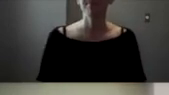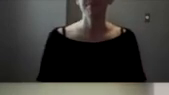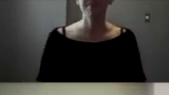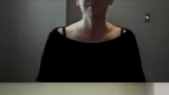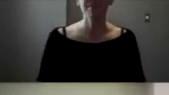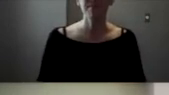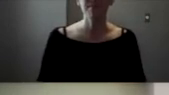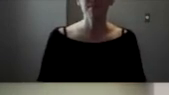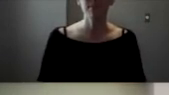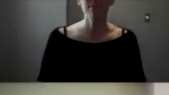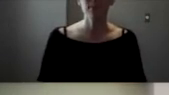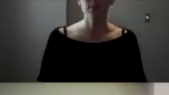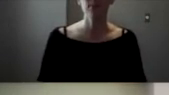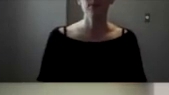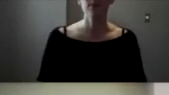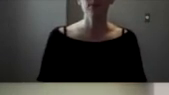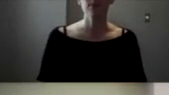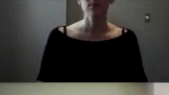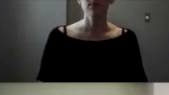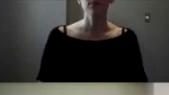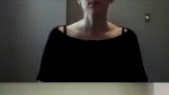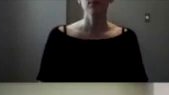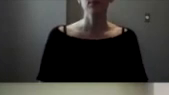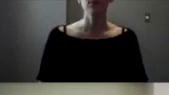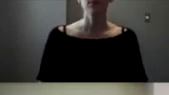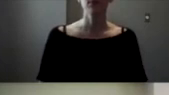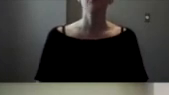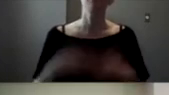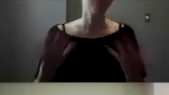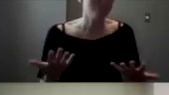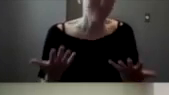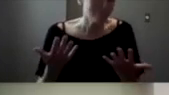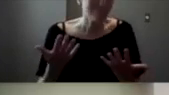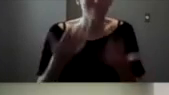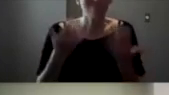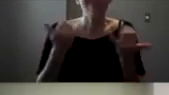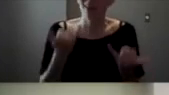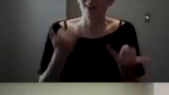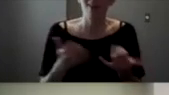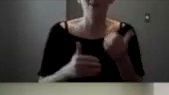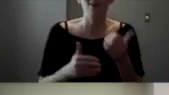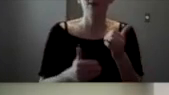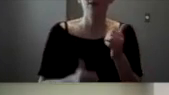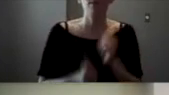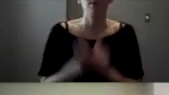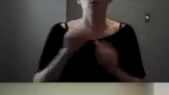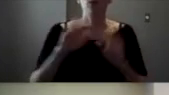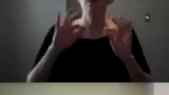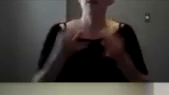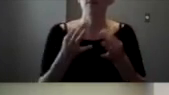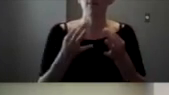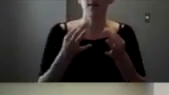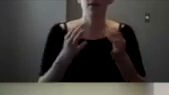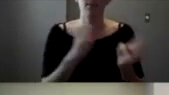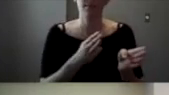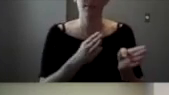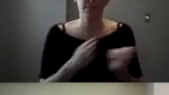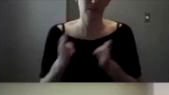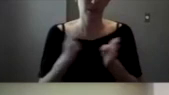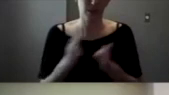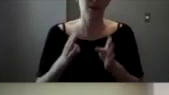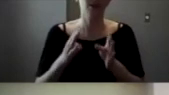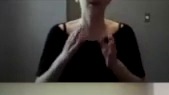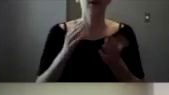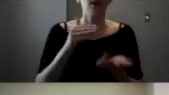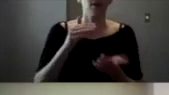So the reality is that a majority of family planning providers in the country are in fact making IUDs and